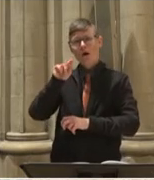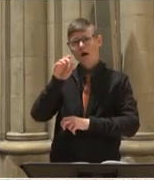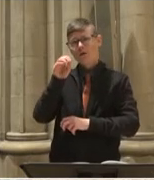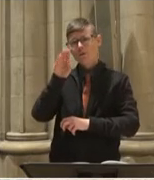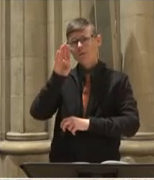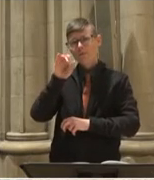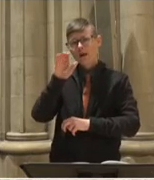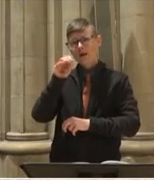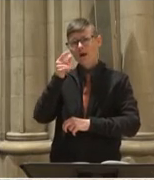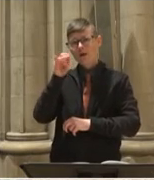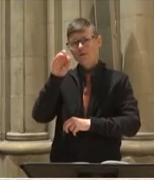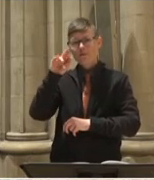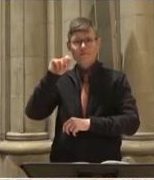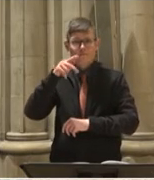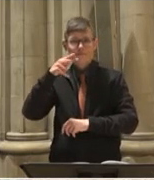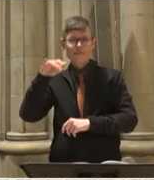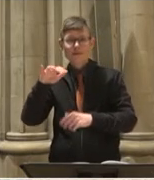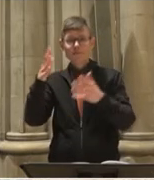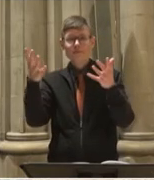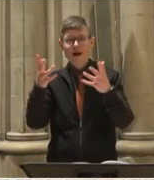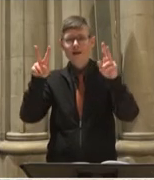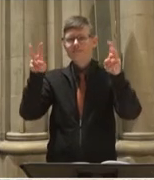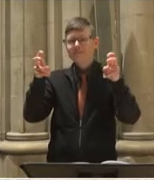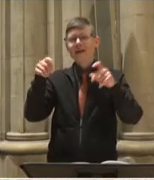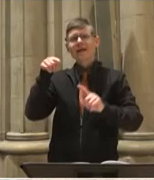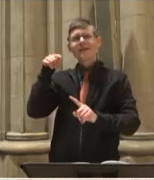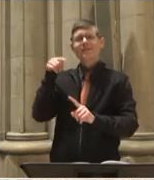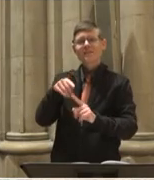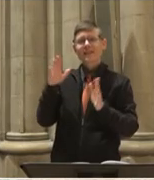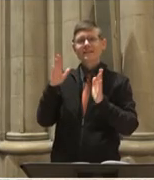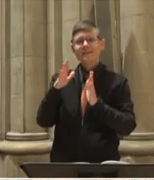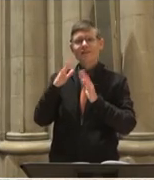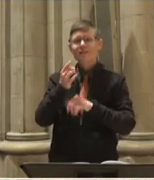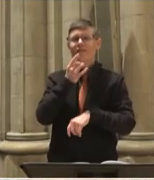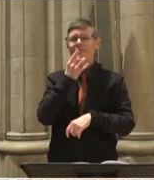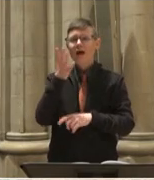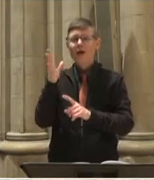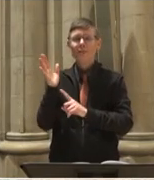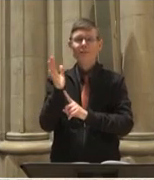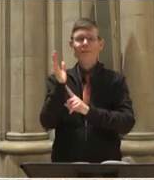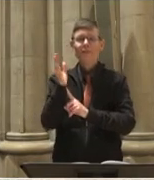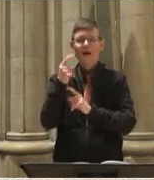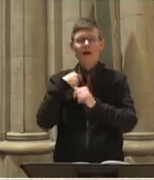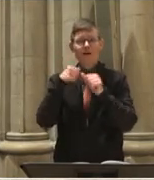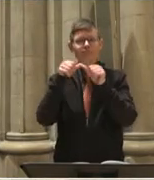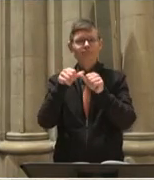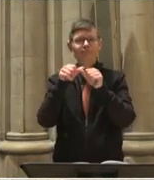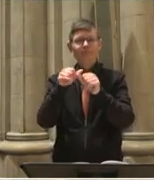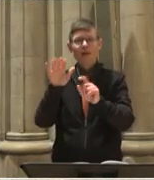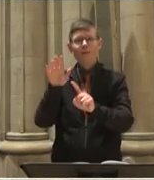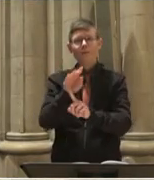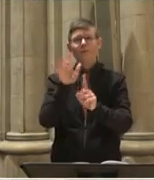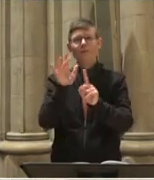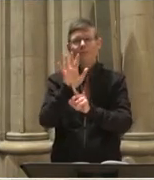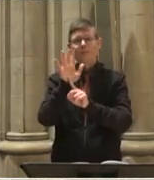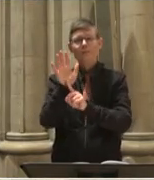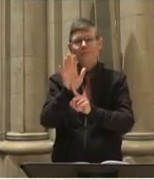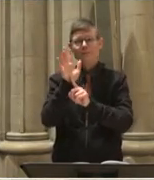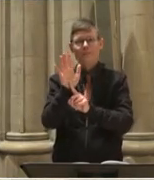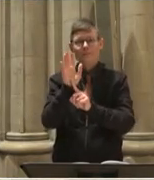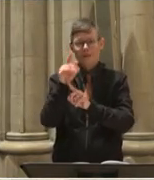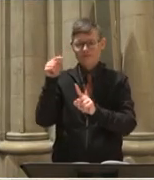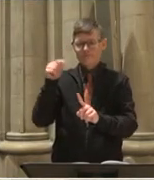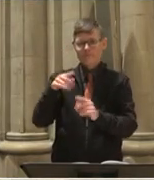that song, "This Little Light of Mine, I'm Gonna Let It Shine. This Little Light of